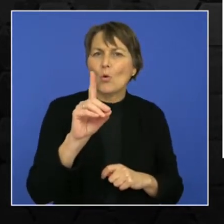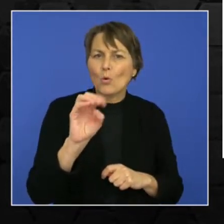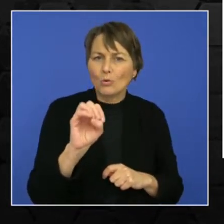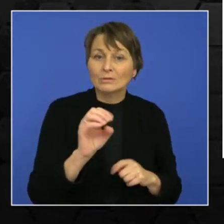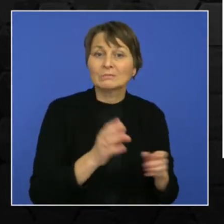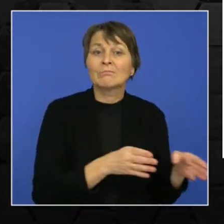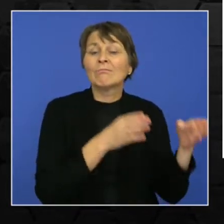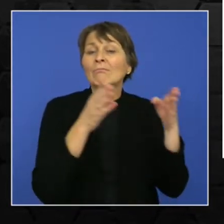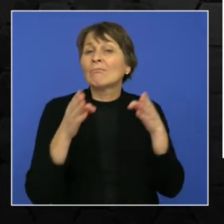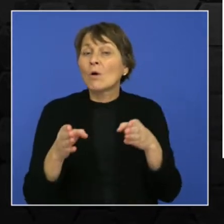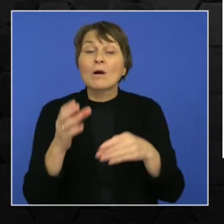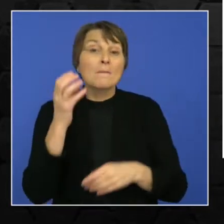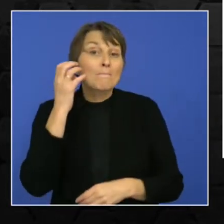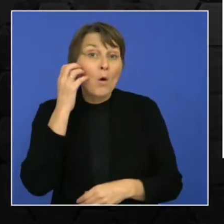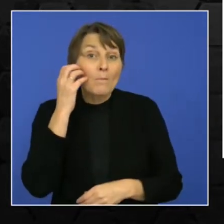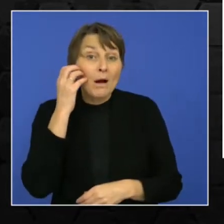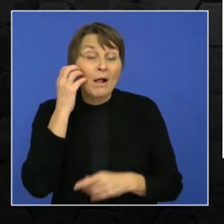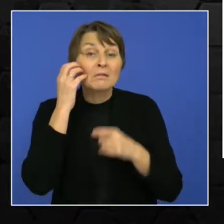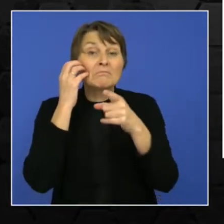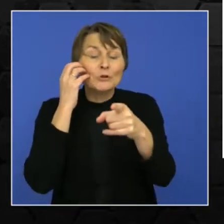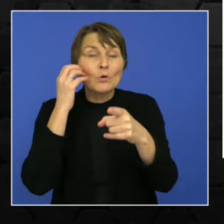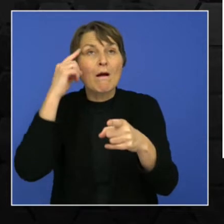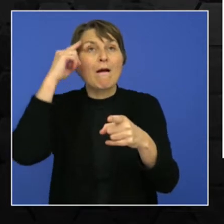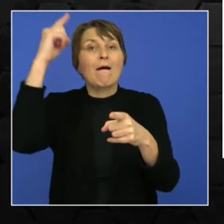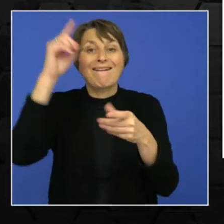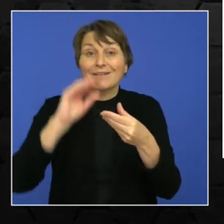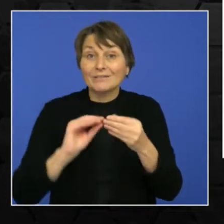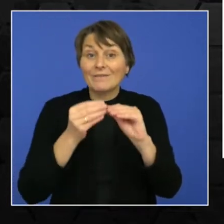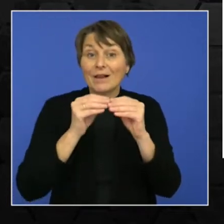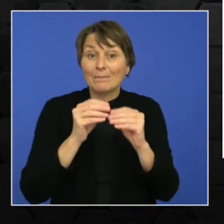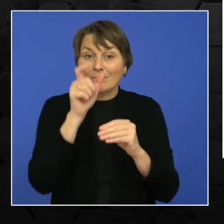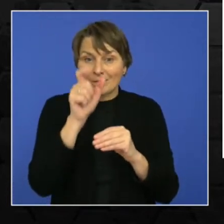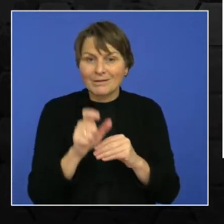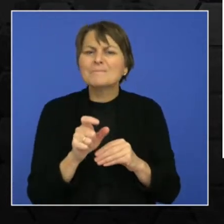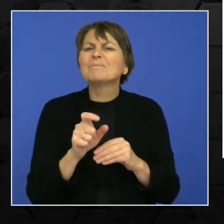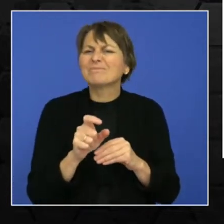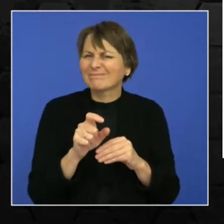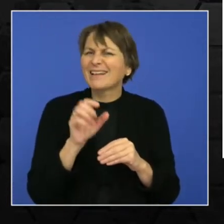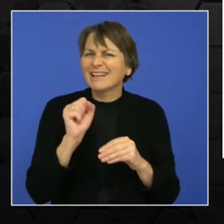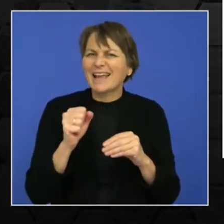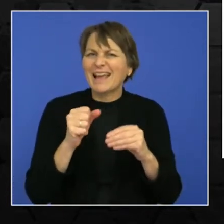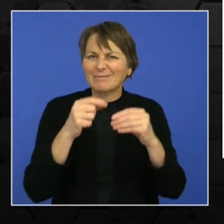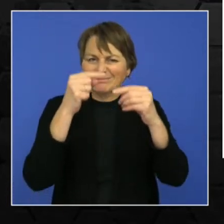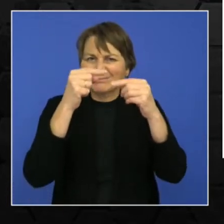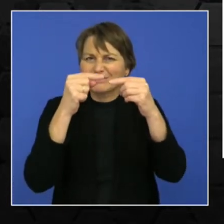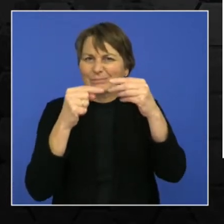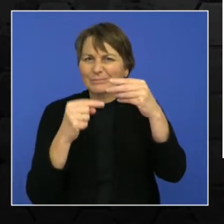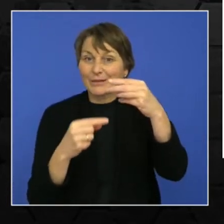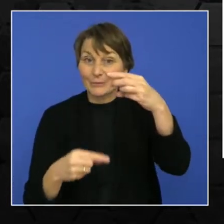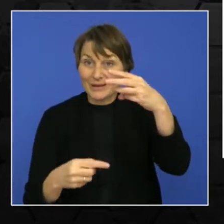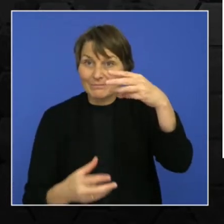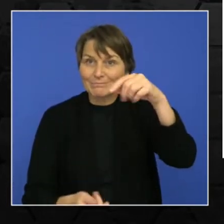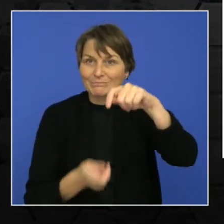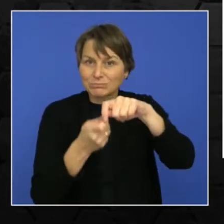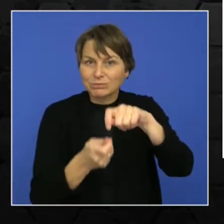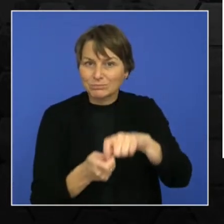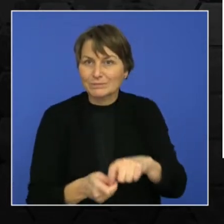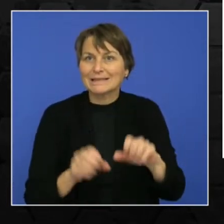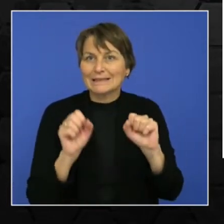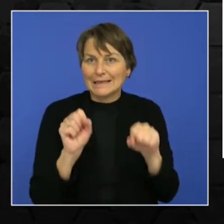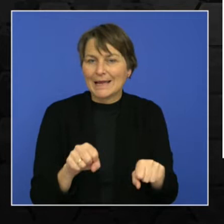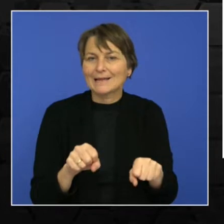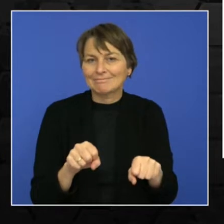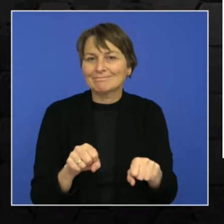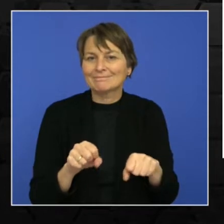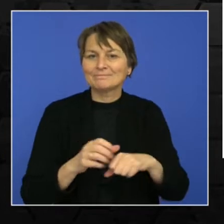Native developer, if you are a WeChat developer, or specifically I'm talking about PW, that is you can say professionally web application specifically. So you can go